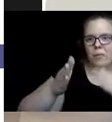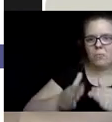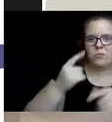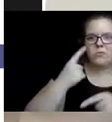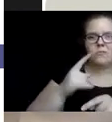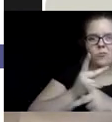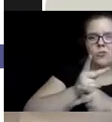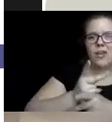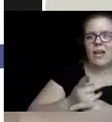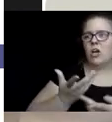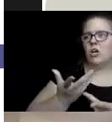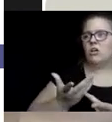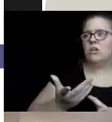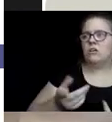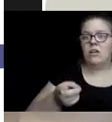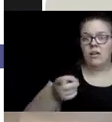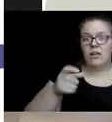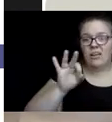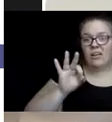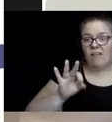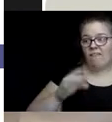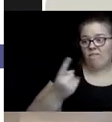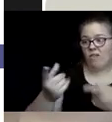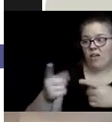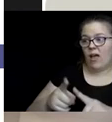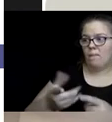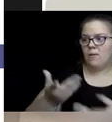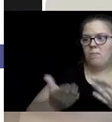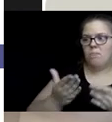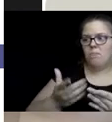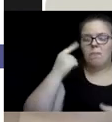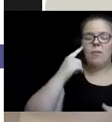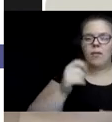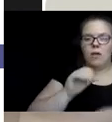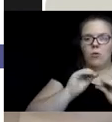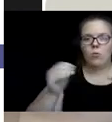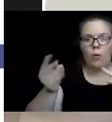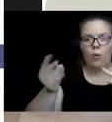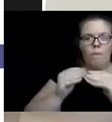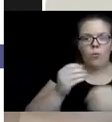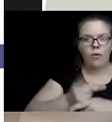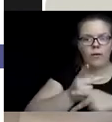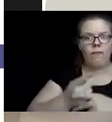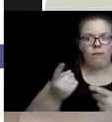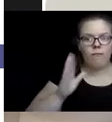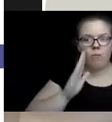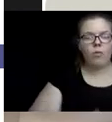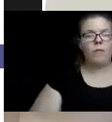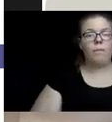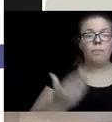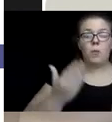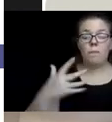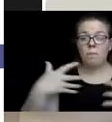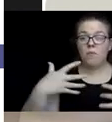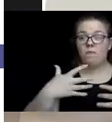fearful that they won't be able to get that care. What else might they be afraid of? They might be afraid of the abuse getting worse.